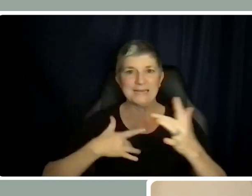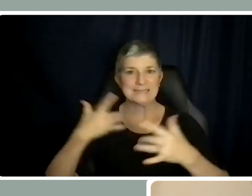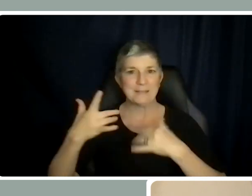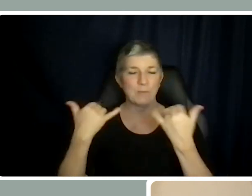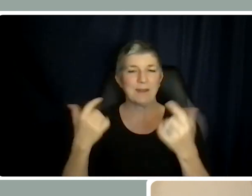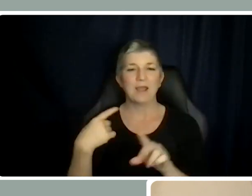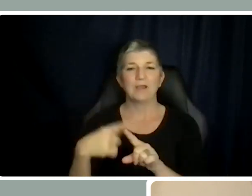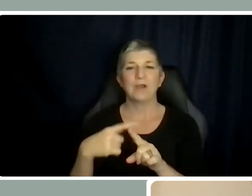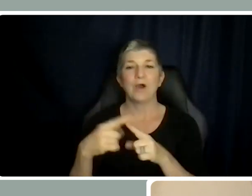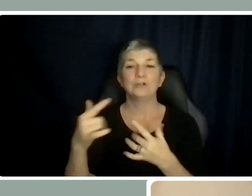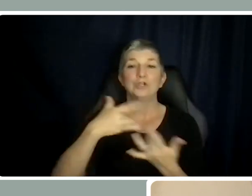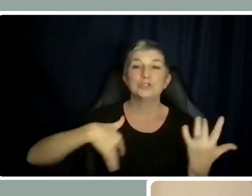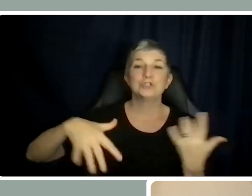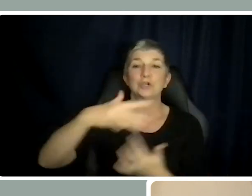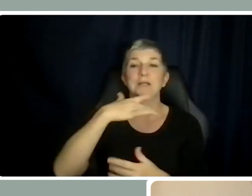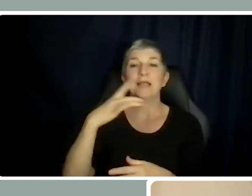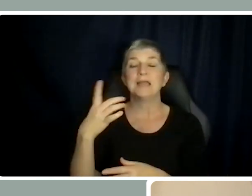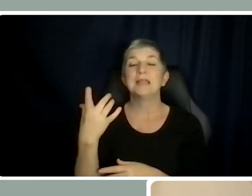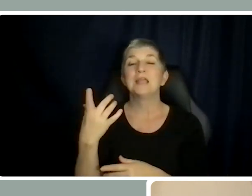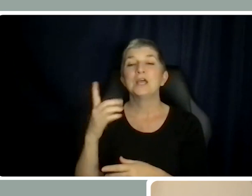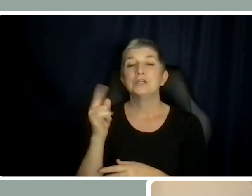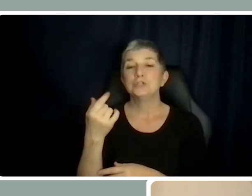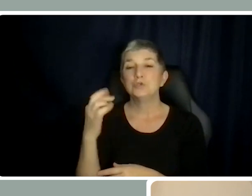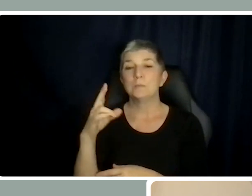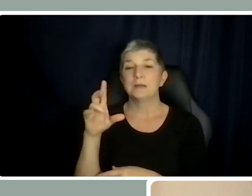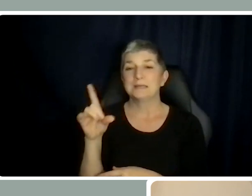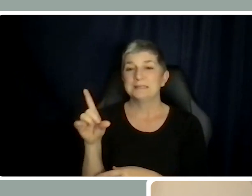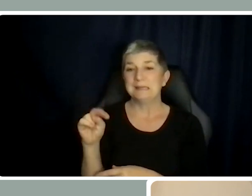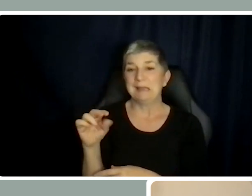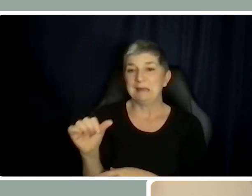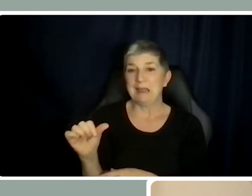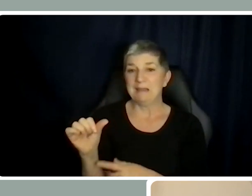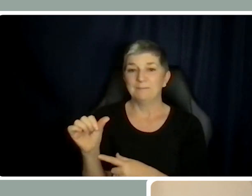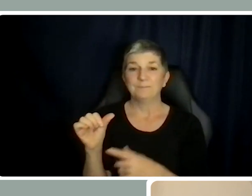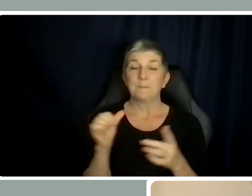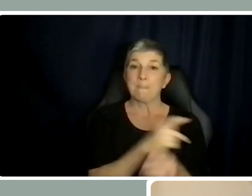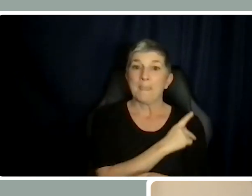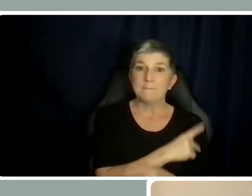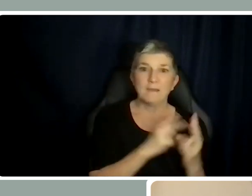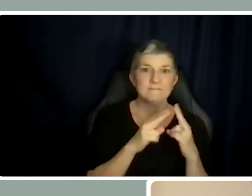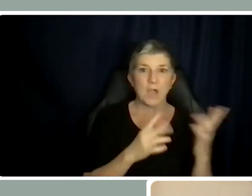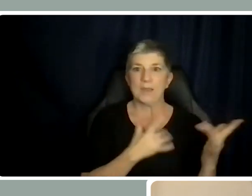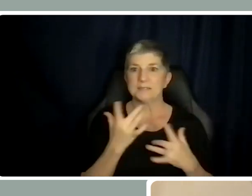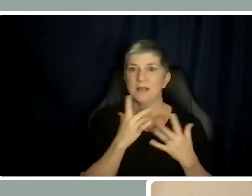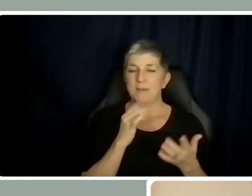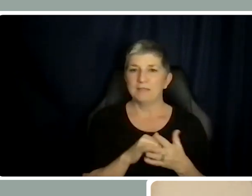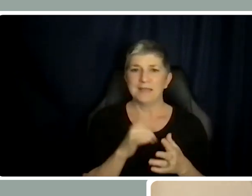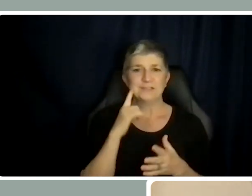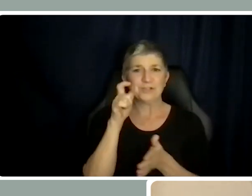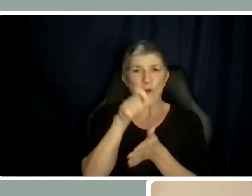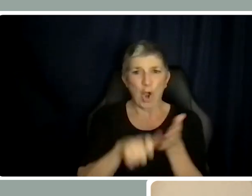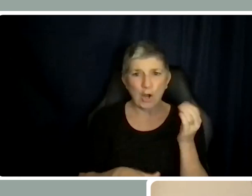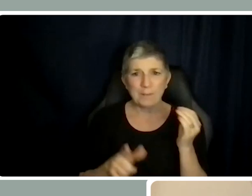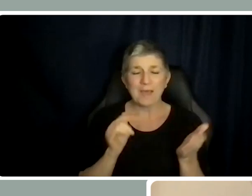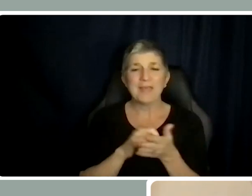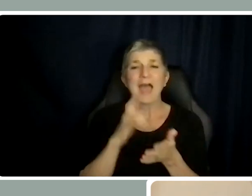is called circulating tumor DNA. I share, patients are super excited about that. There was just an article about it in the